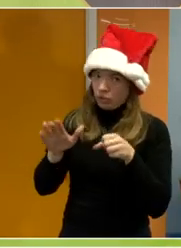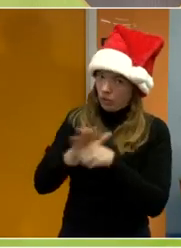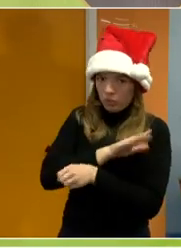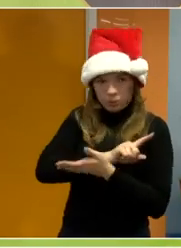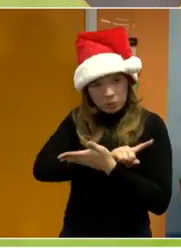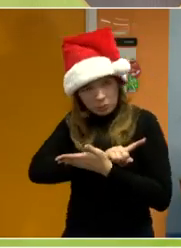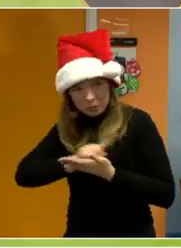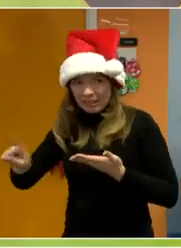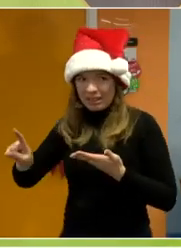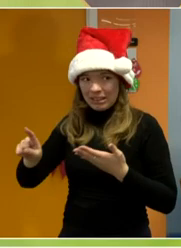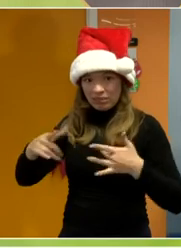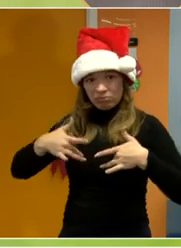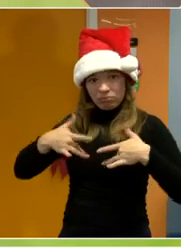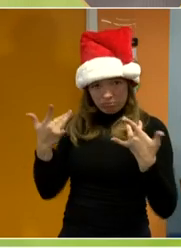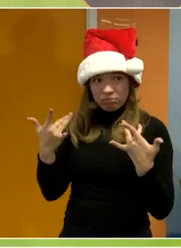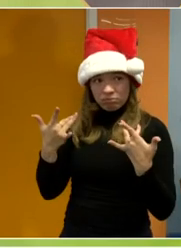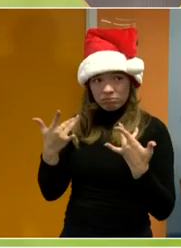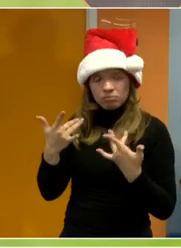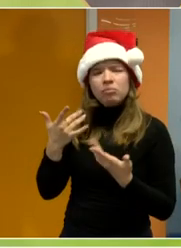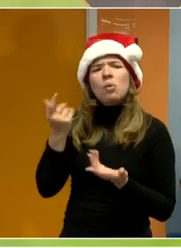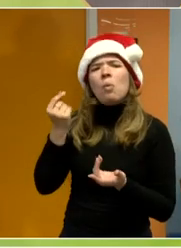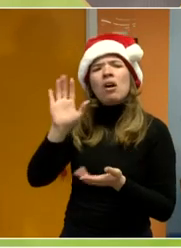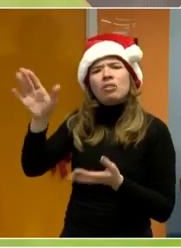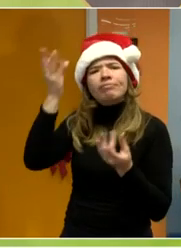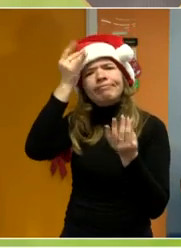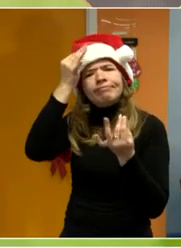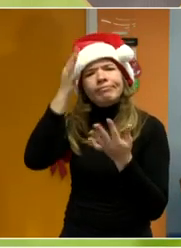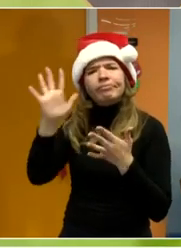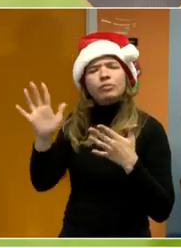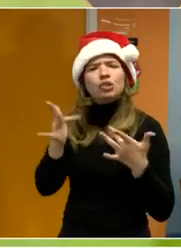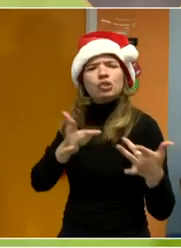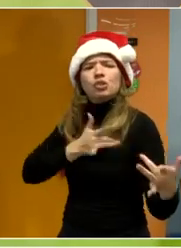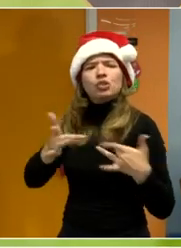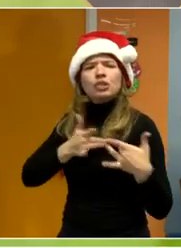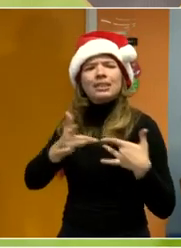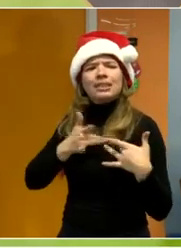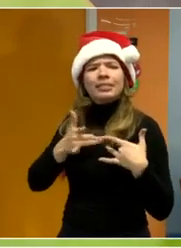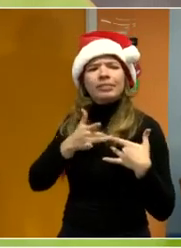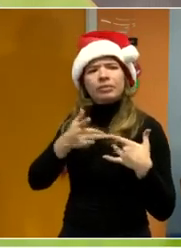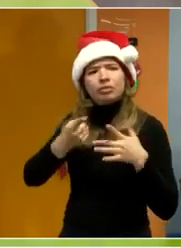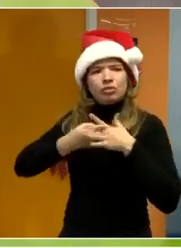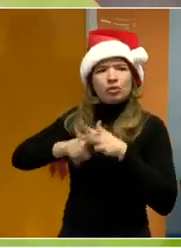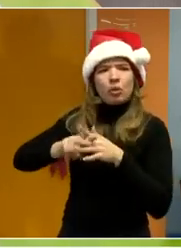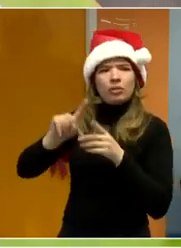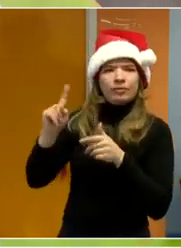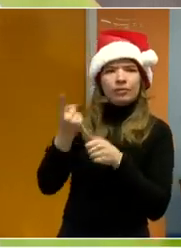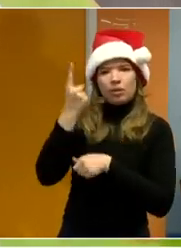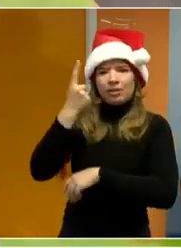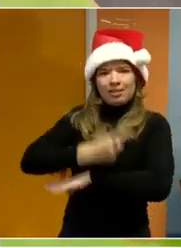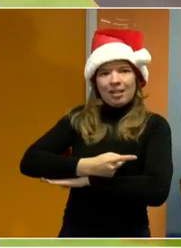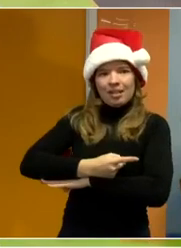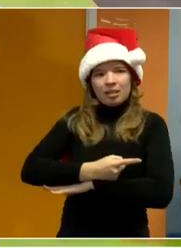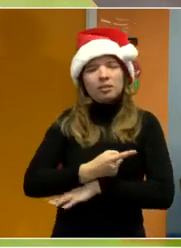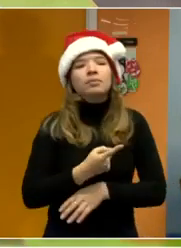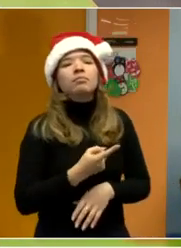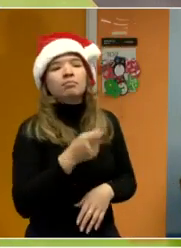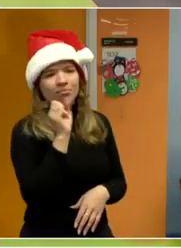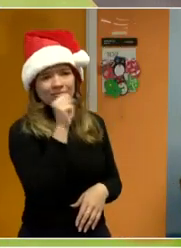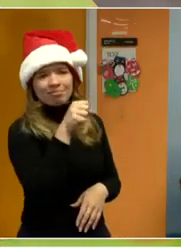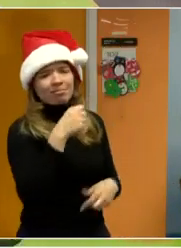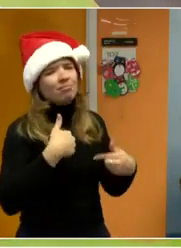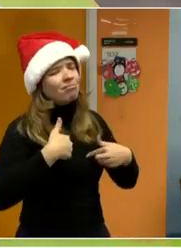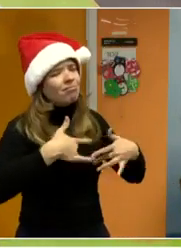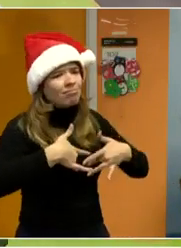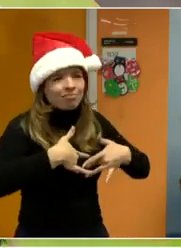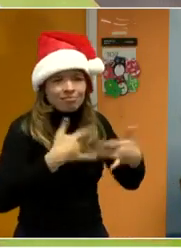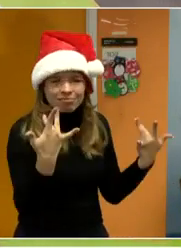you, what are your thoughts, concerns as we begin the first day? Well, we are delighted that there